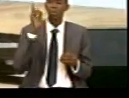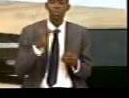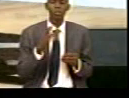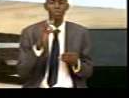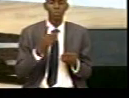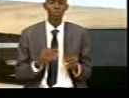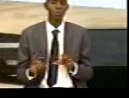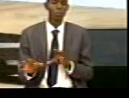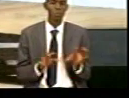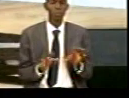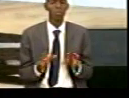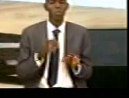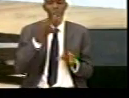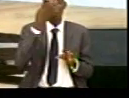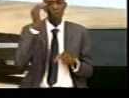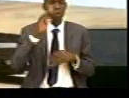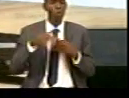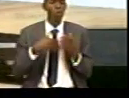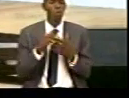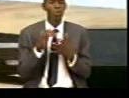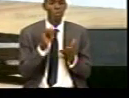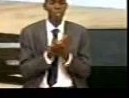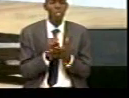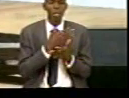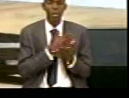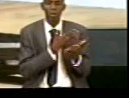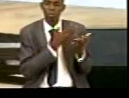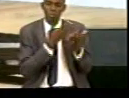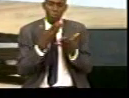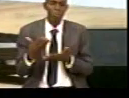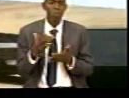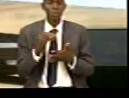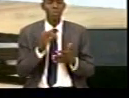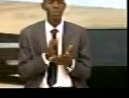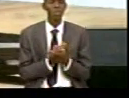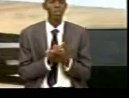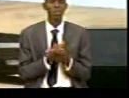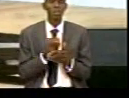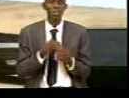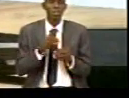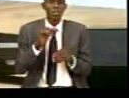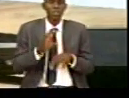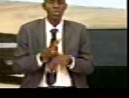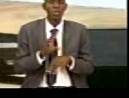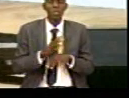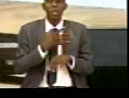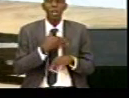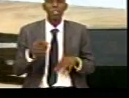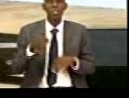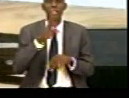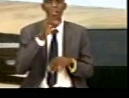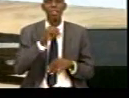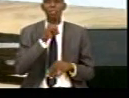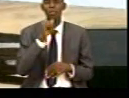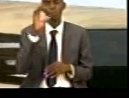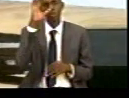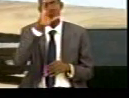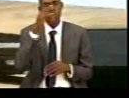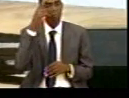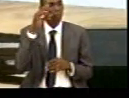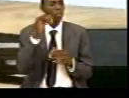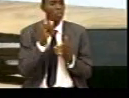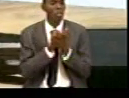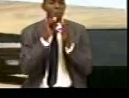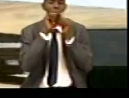forget all about that. They drop that in the church. They are not looking for that blessed